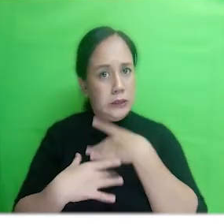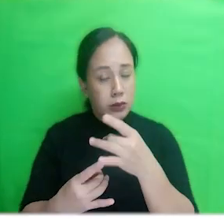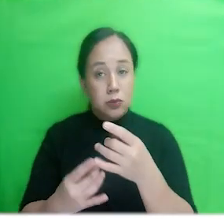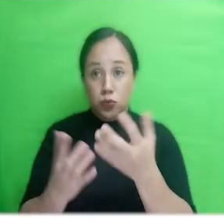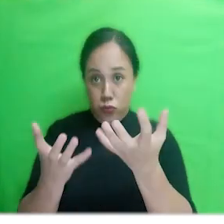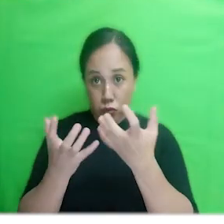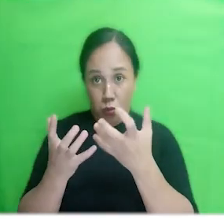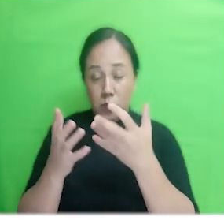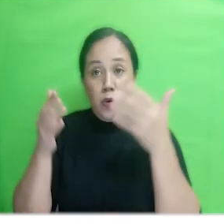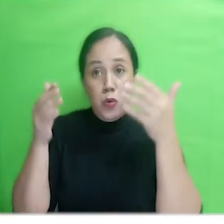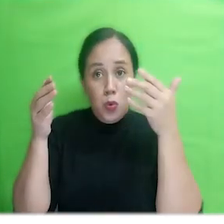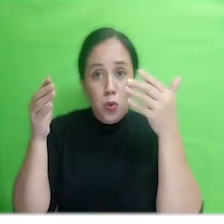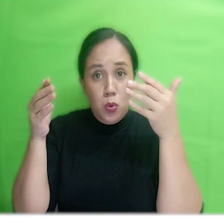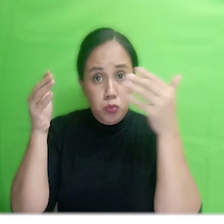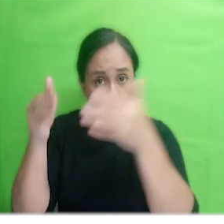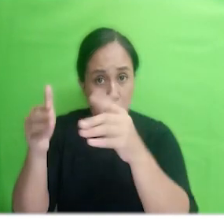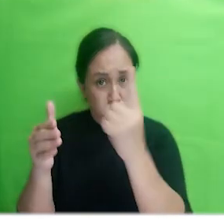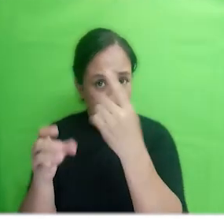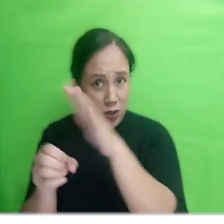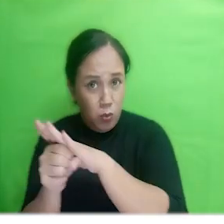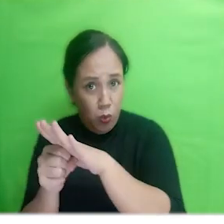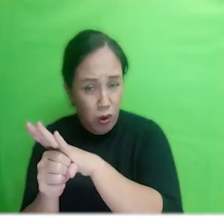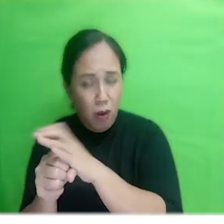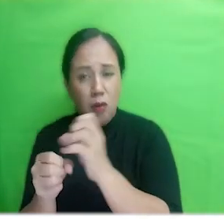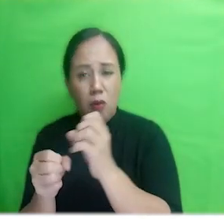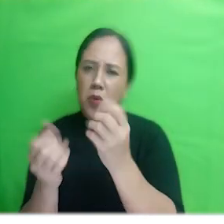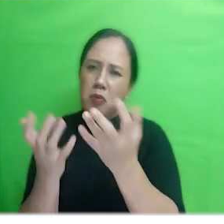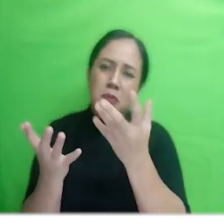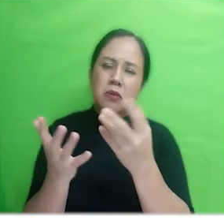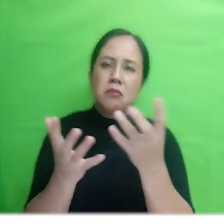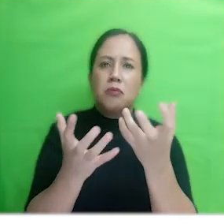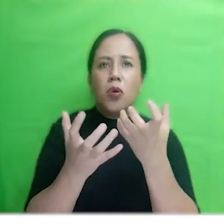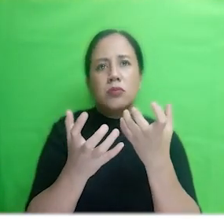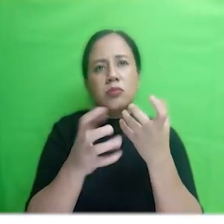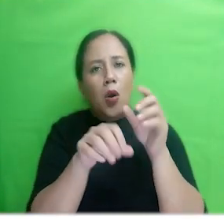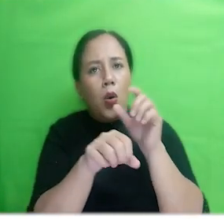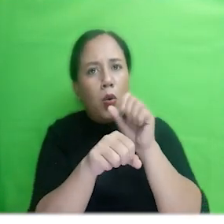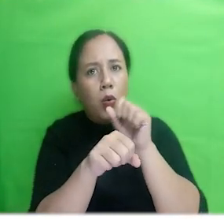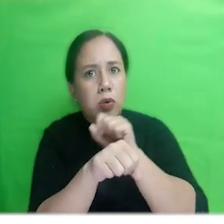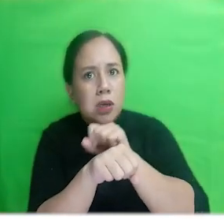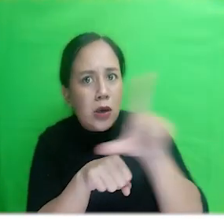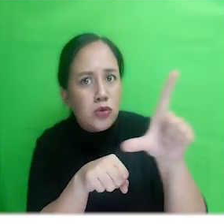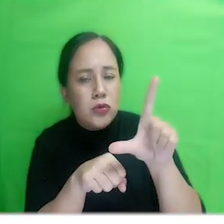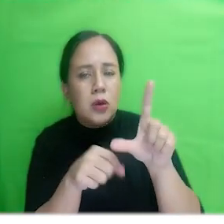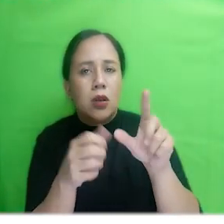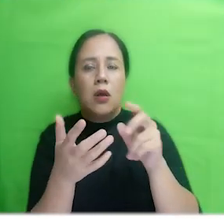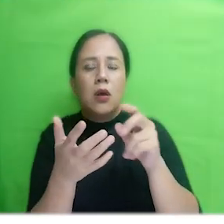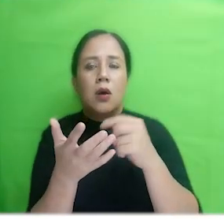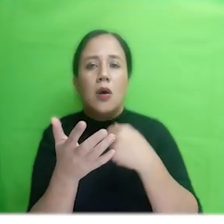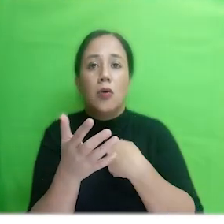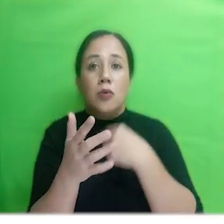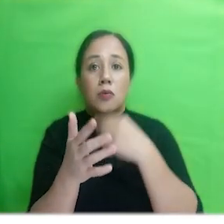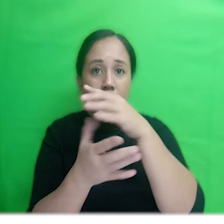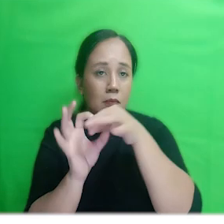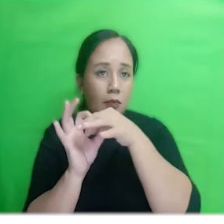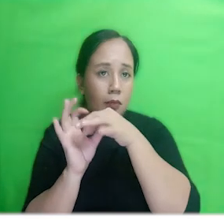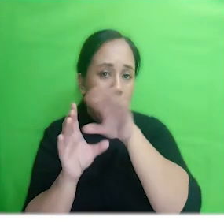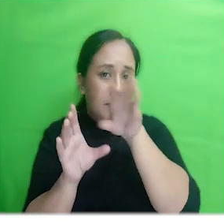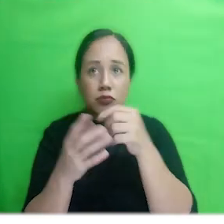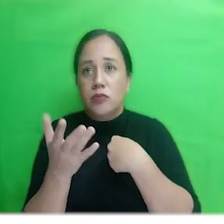primarily focused on local? Do you also have something on national? And as part of INET